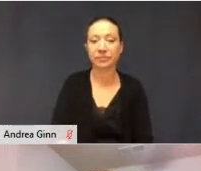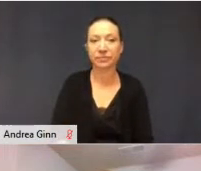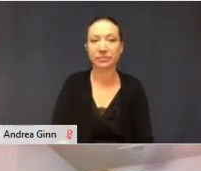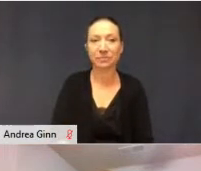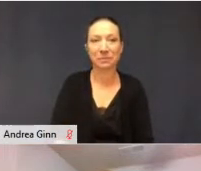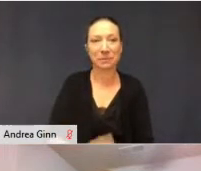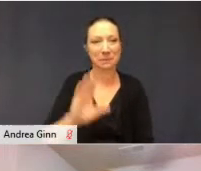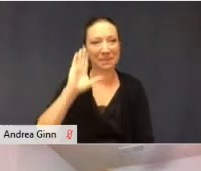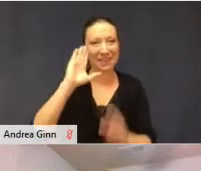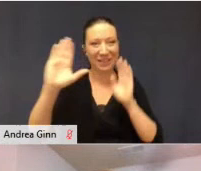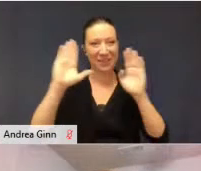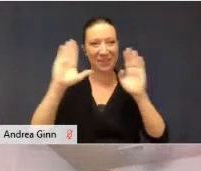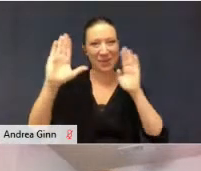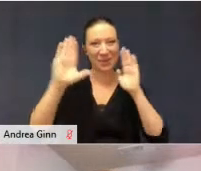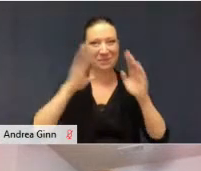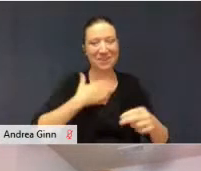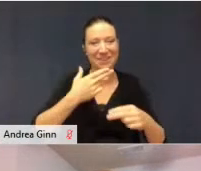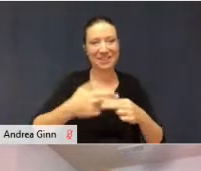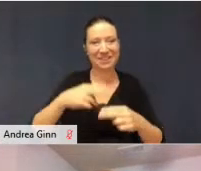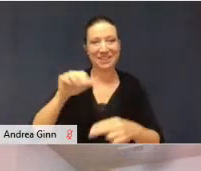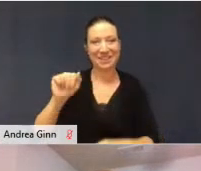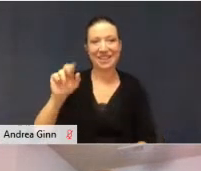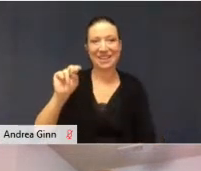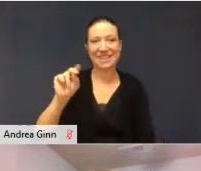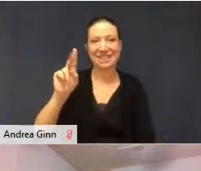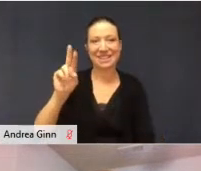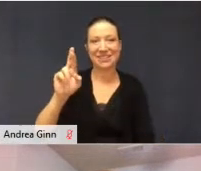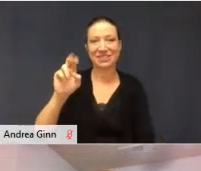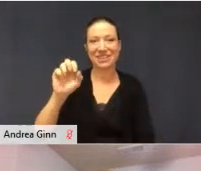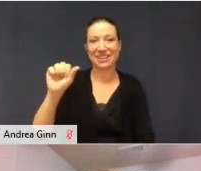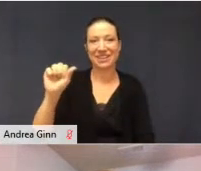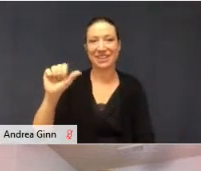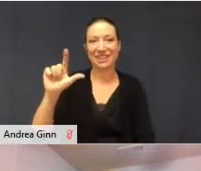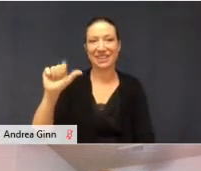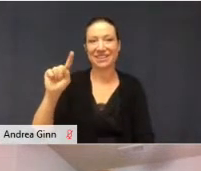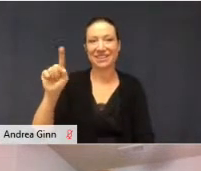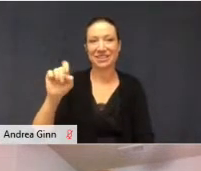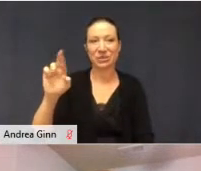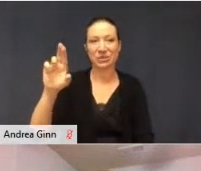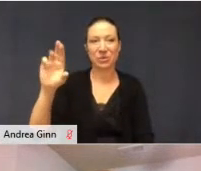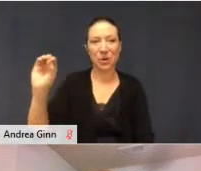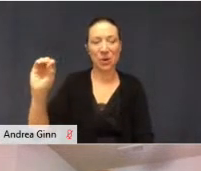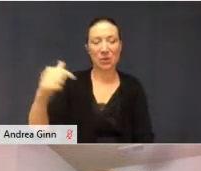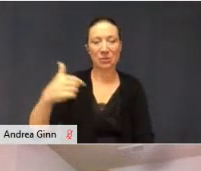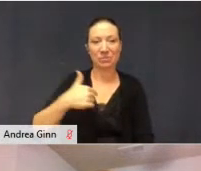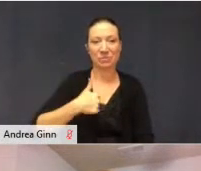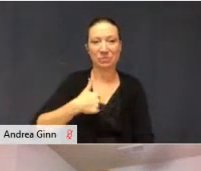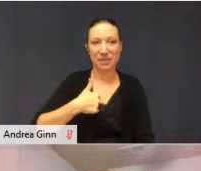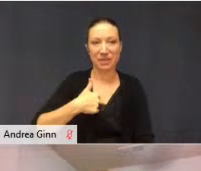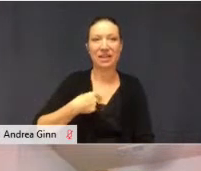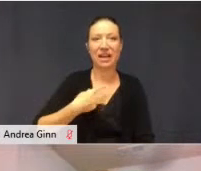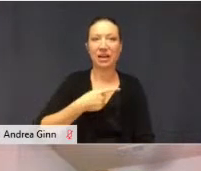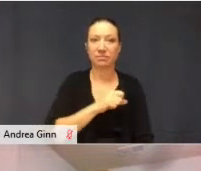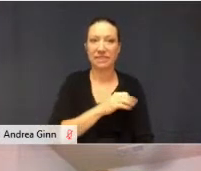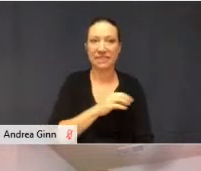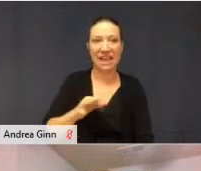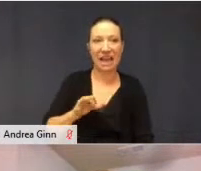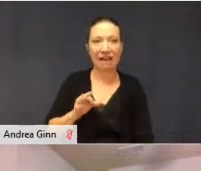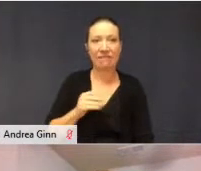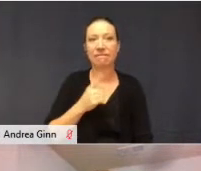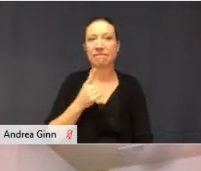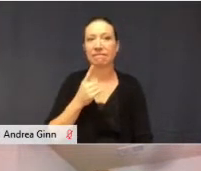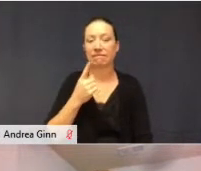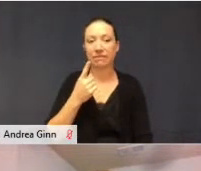Hi, everybody. My name is Andrea Lazaro, and I staff this committee at this time of